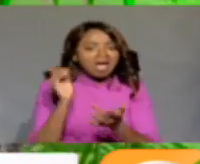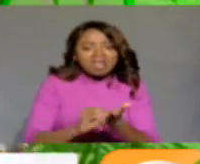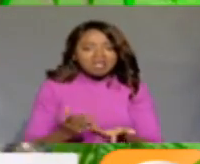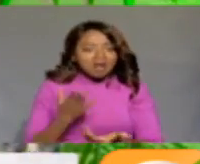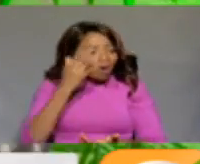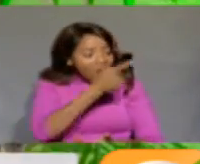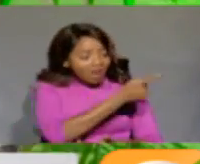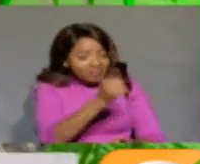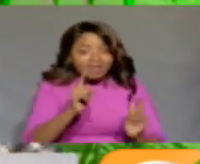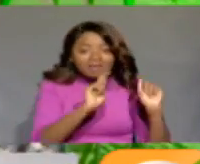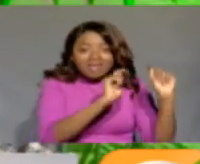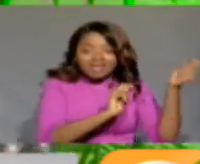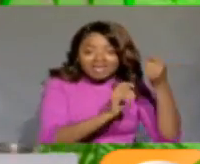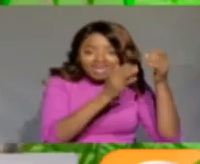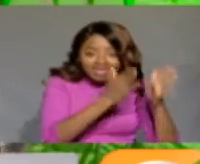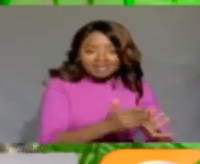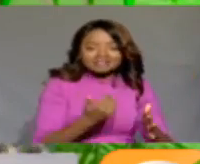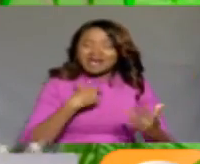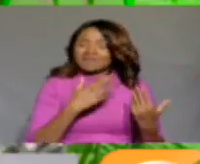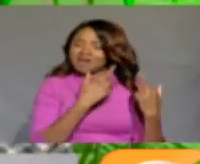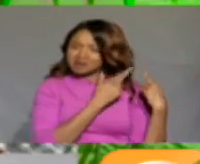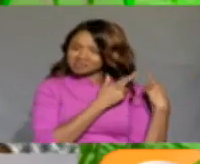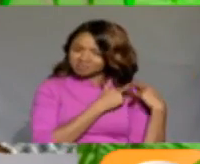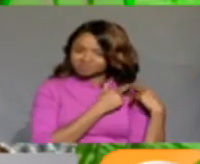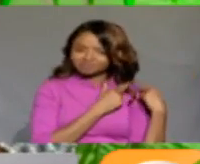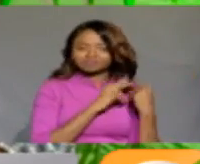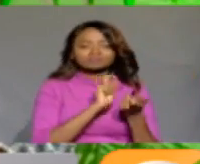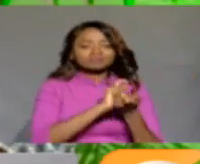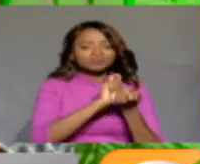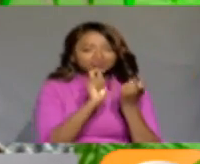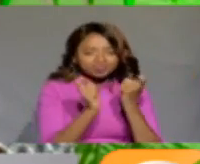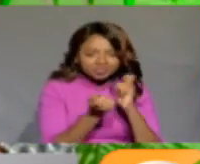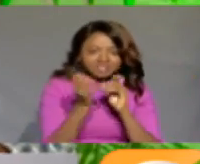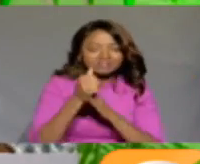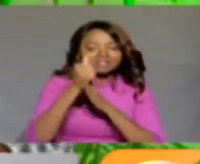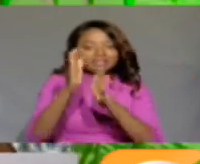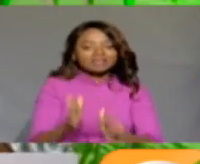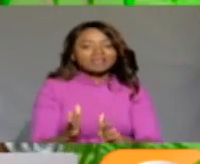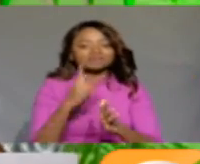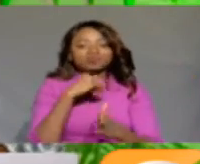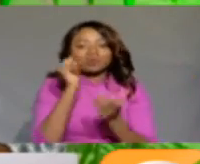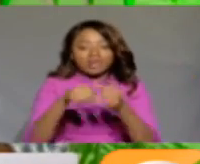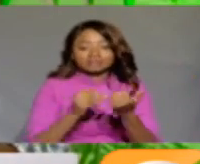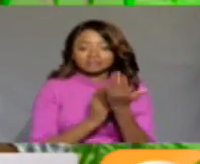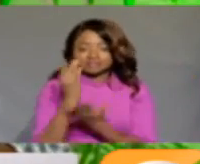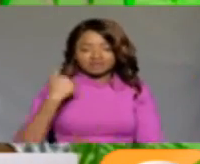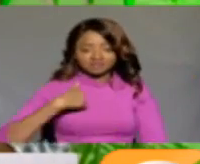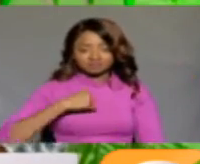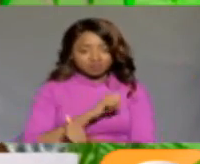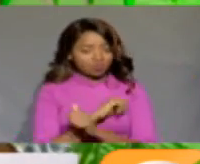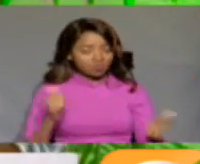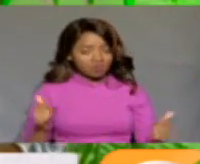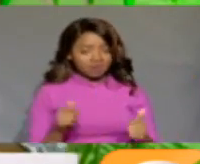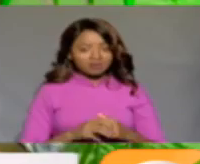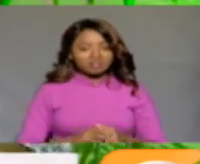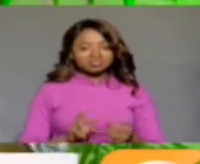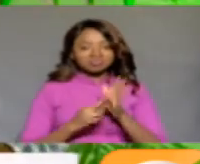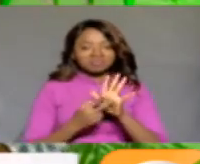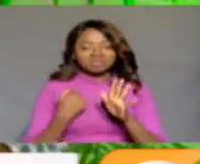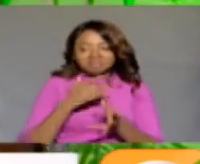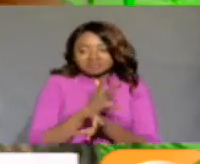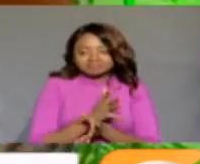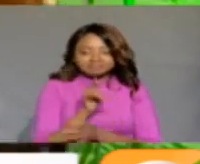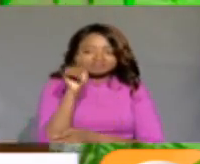mantle to pick the leaders that will serve you and serve you properly. Okay. You know, so you cannot sit back and keep